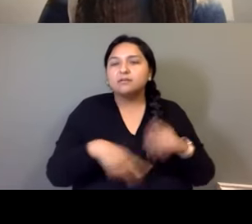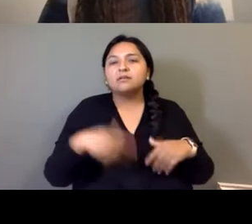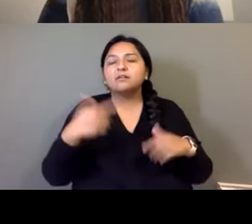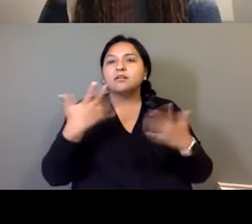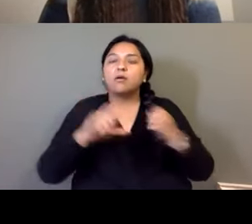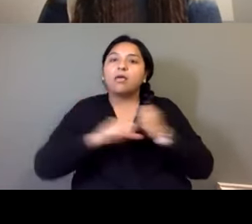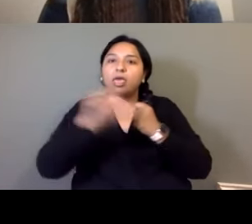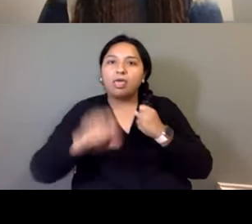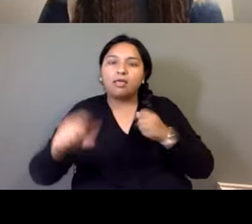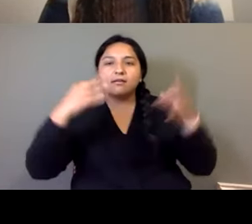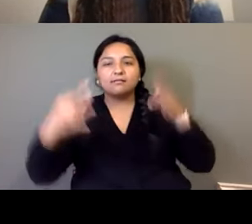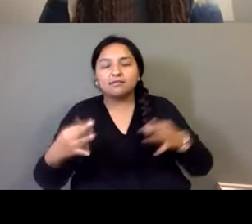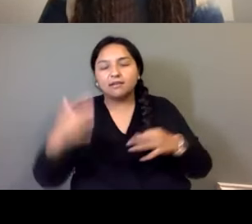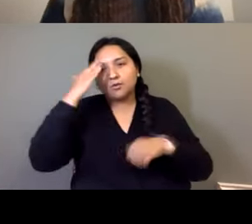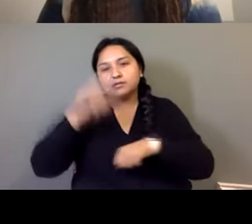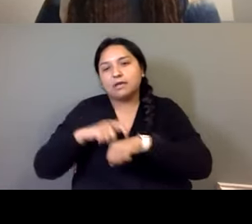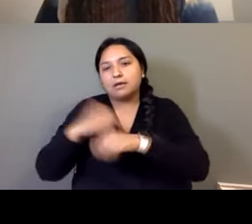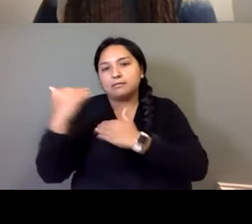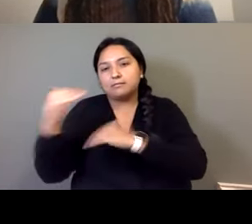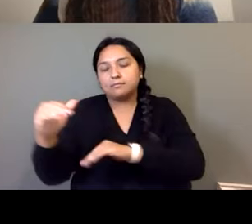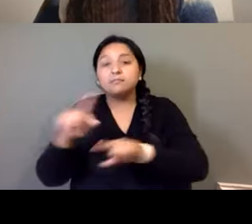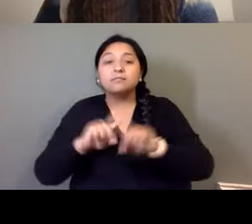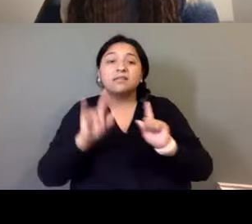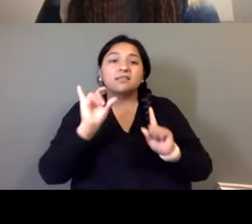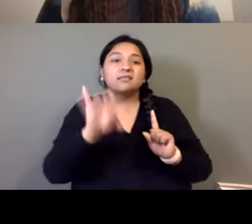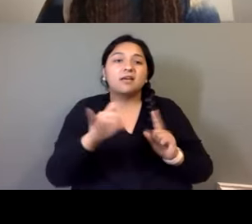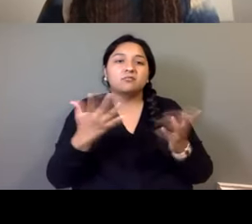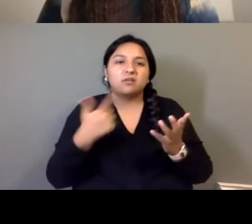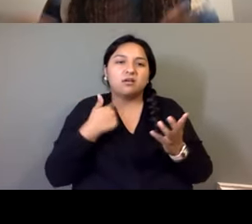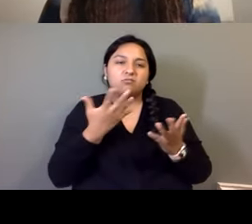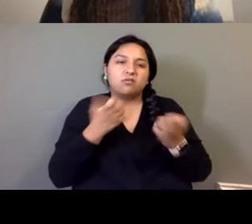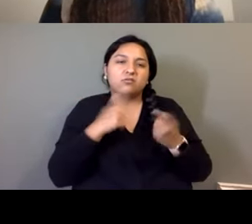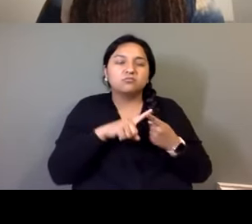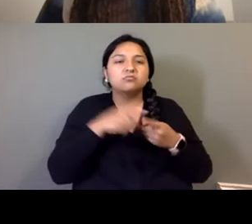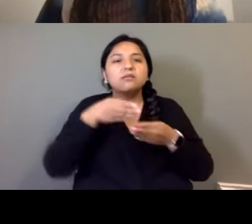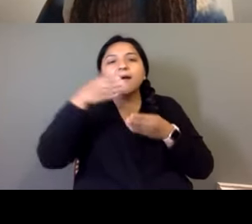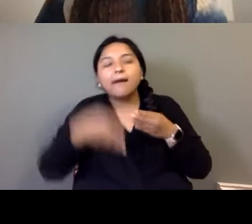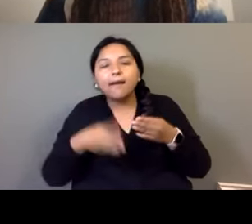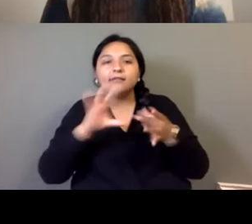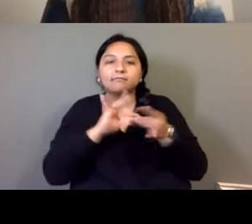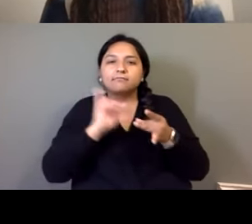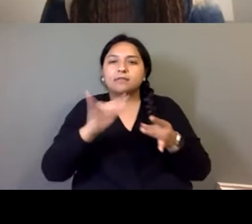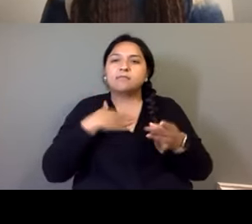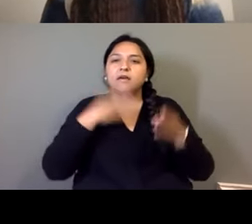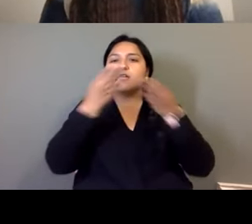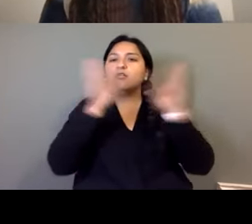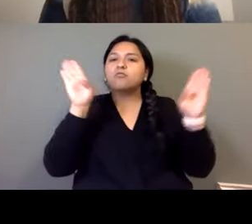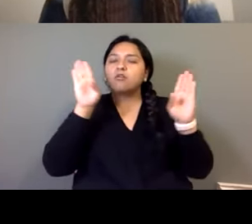crunch, but I think that's kind of what I wanted to conclude with this presentation and kind of my overall narrative.